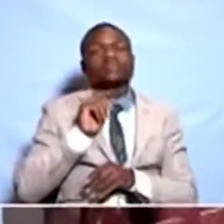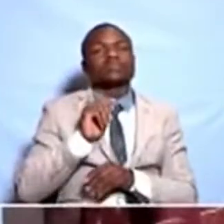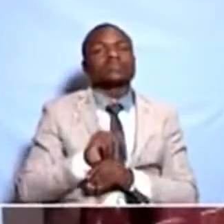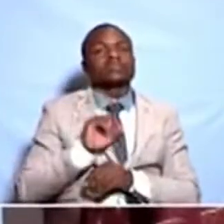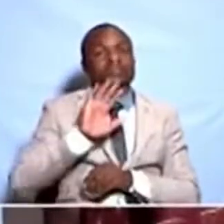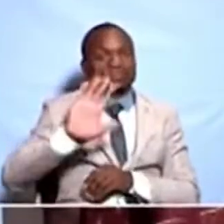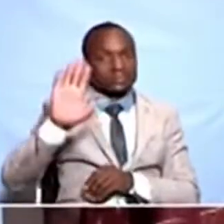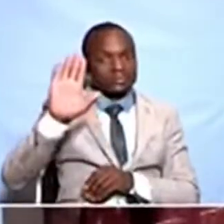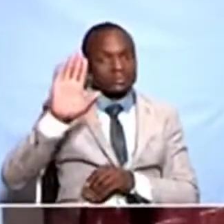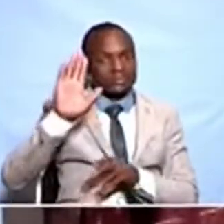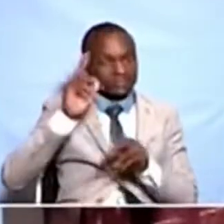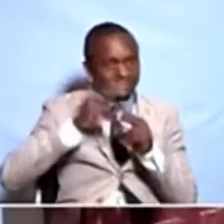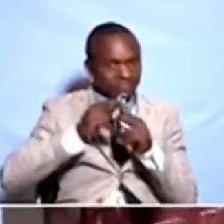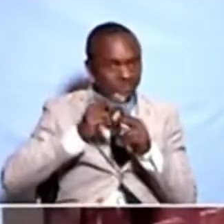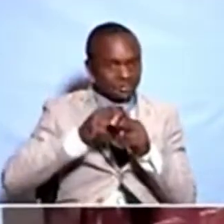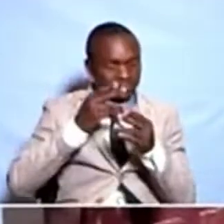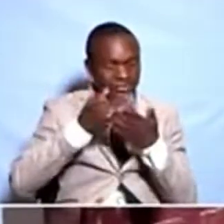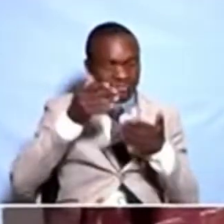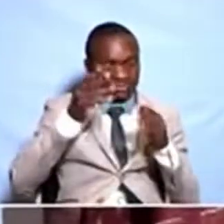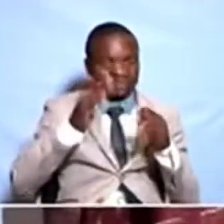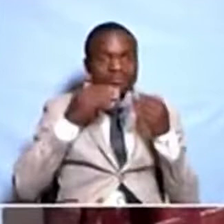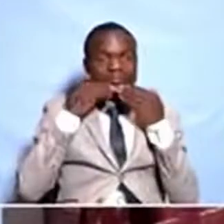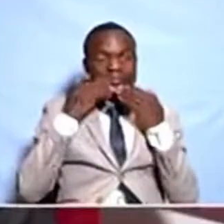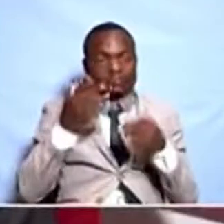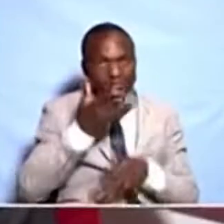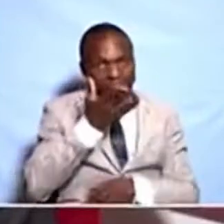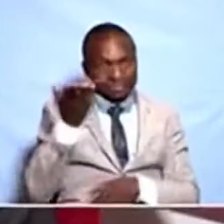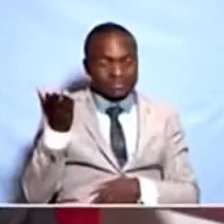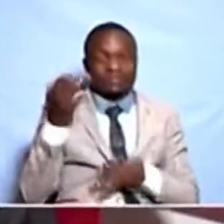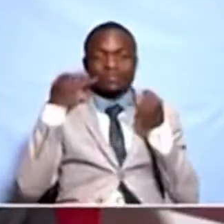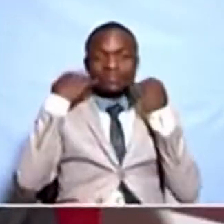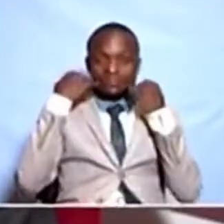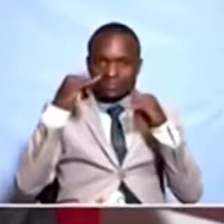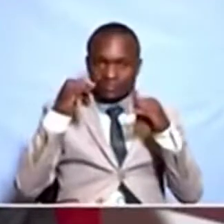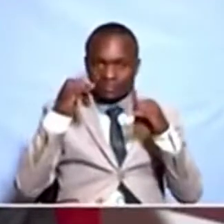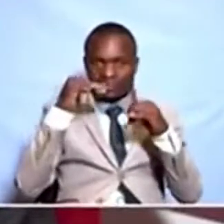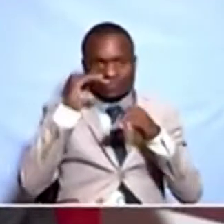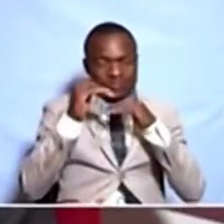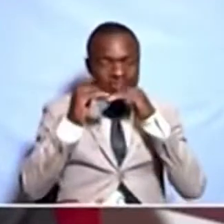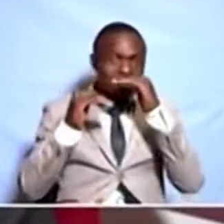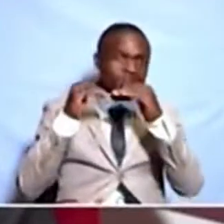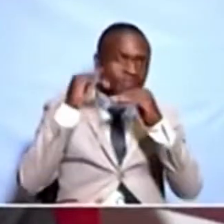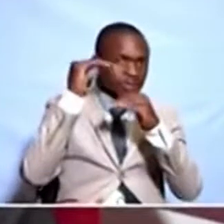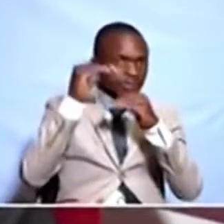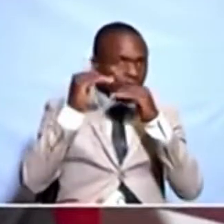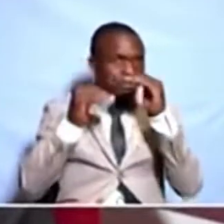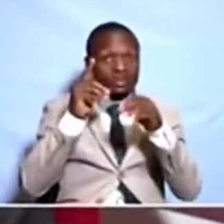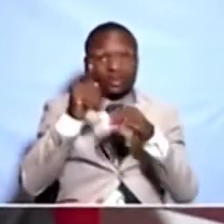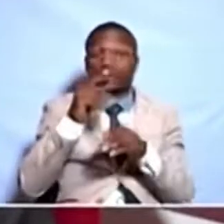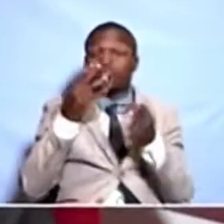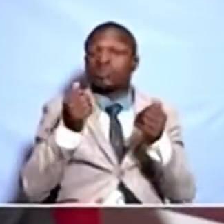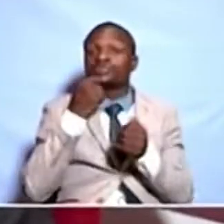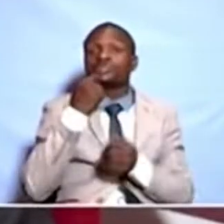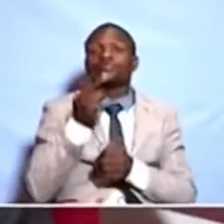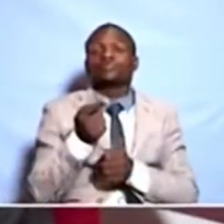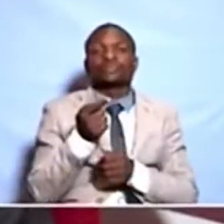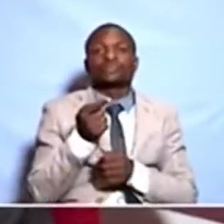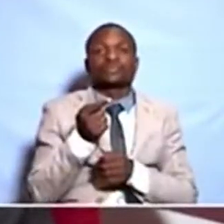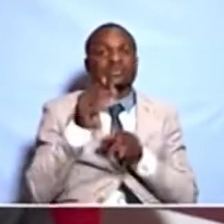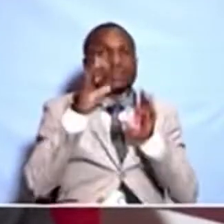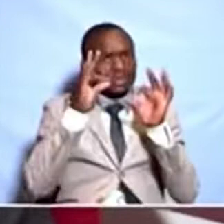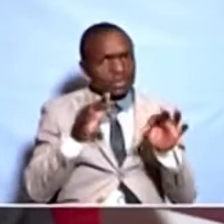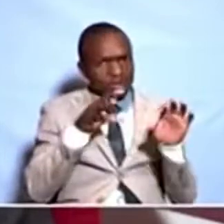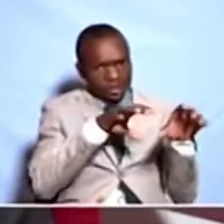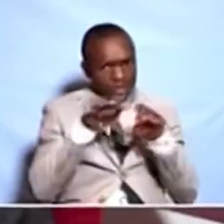as the buyer. All right. Thank you for those details in the step by step. And then probably also I should mention that when you are